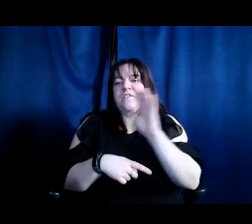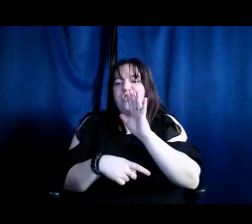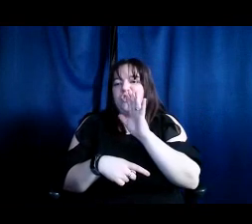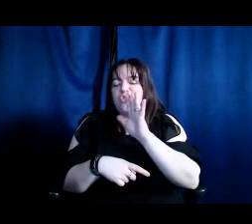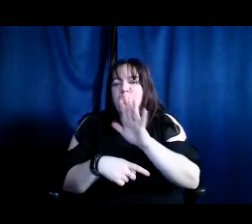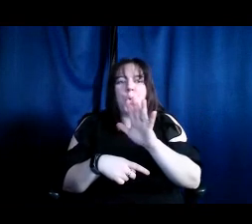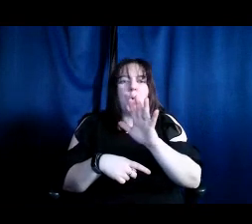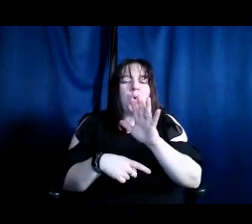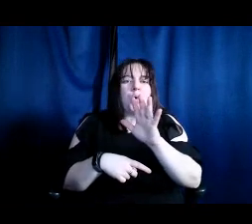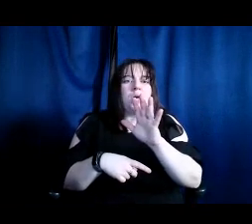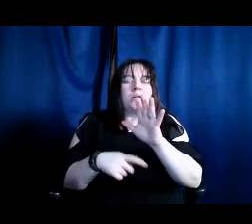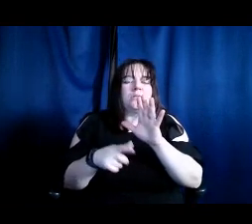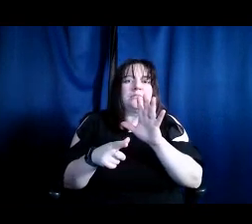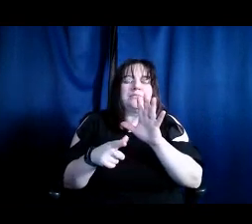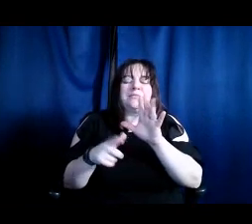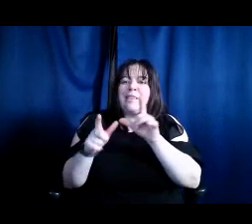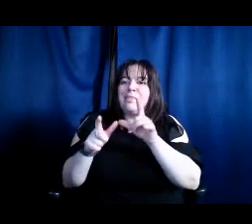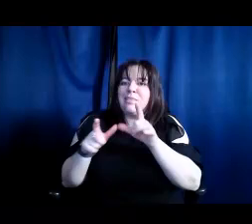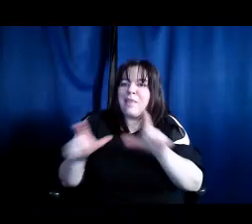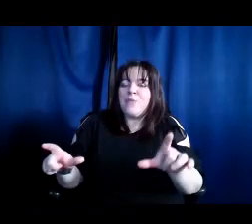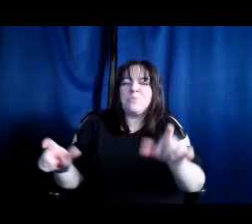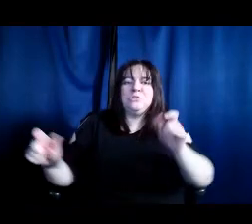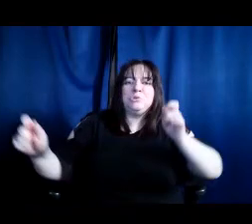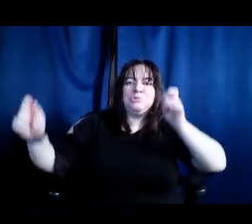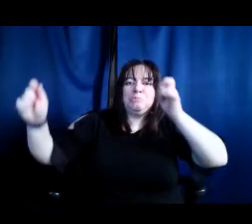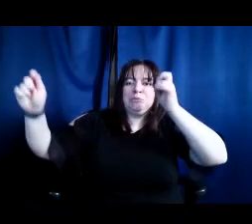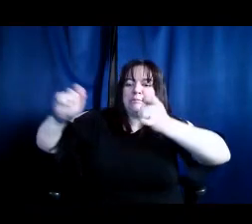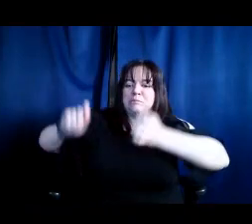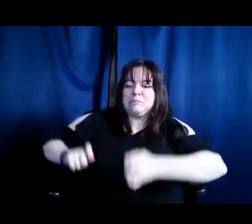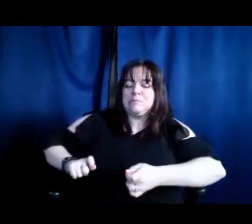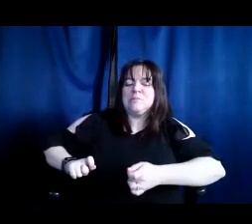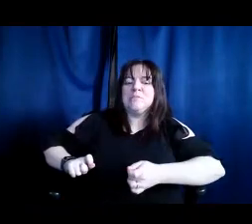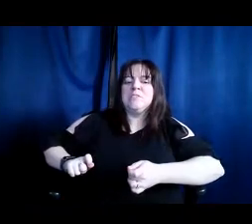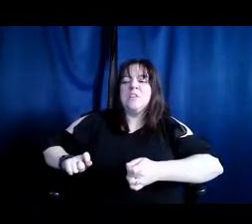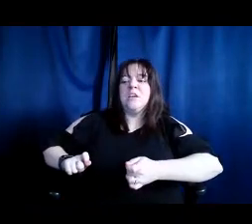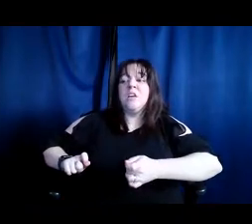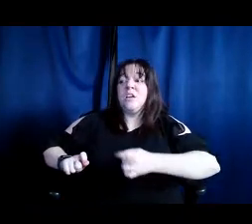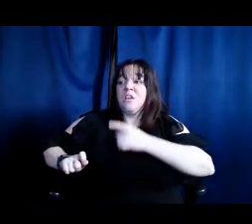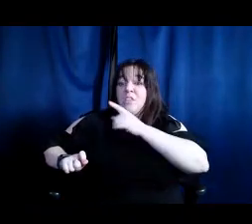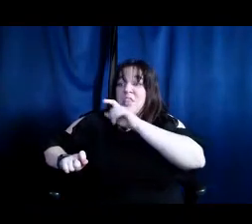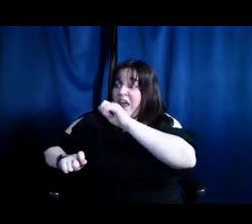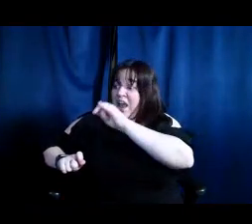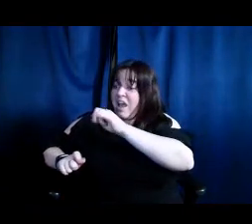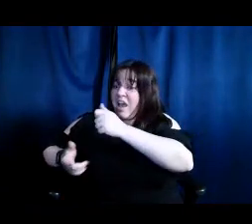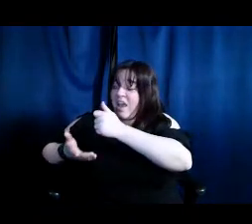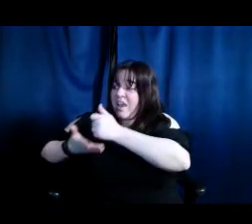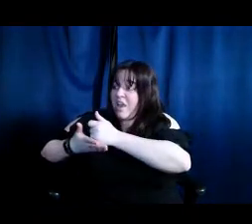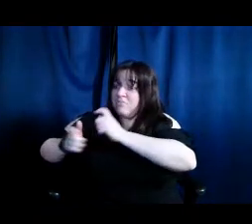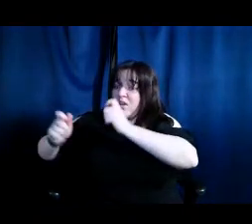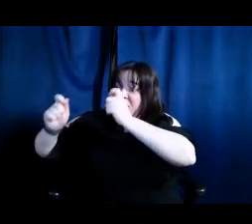language that is created through AI before you share that information.